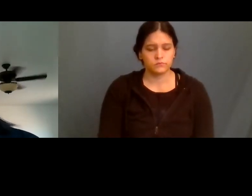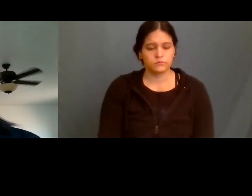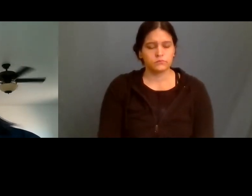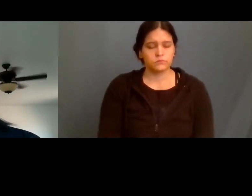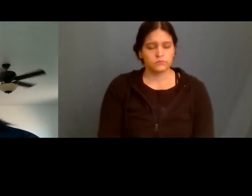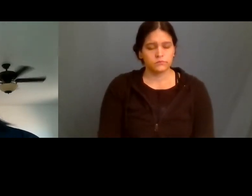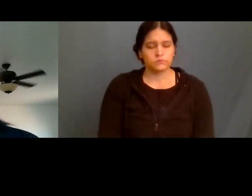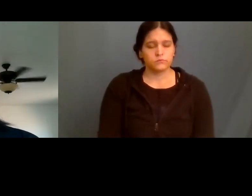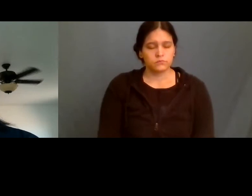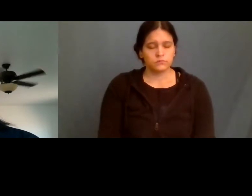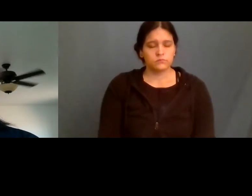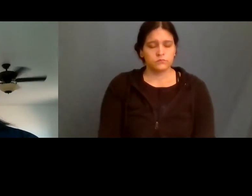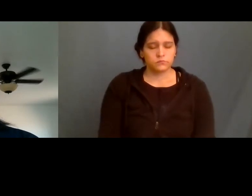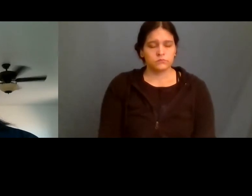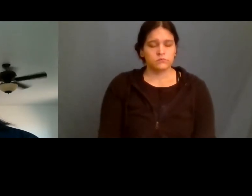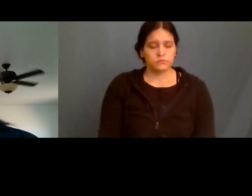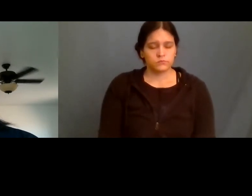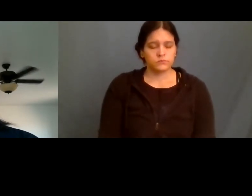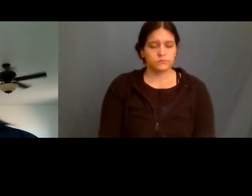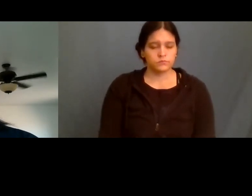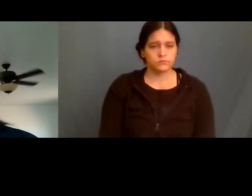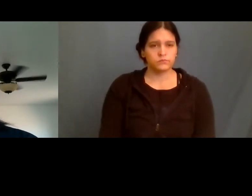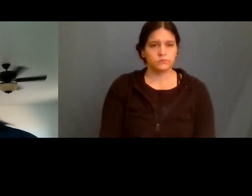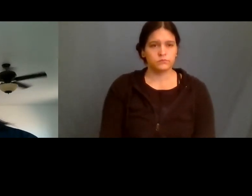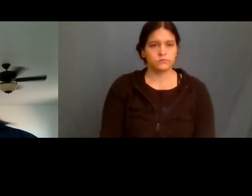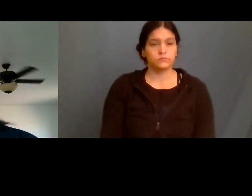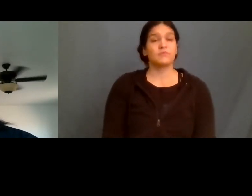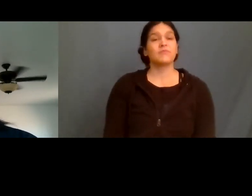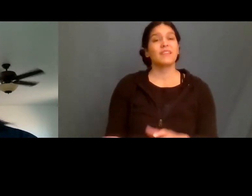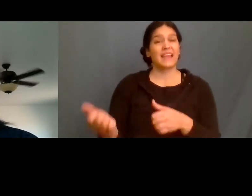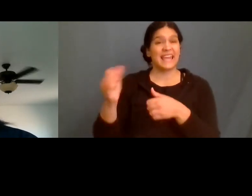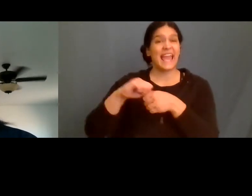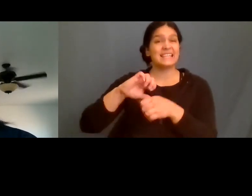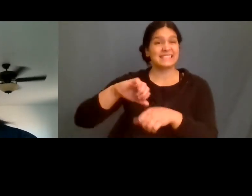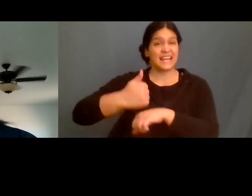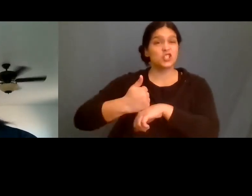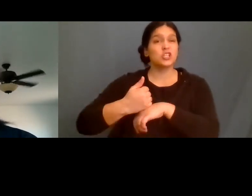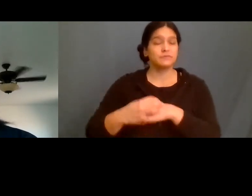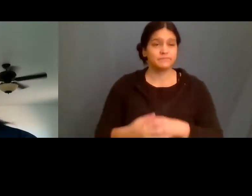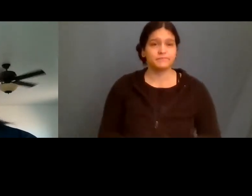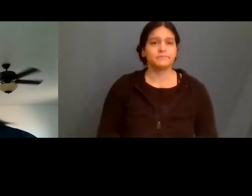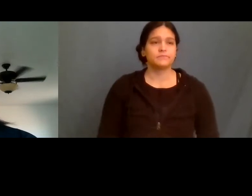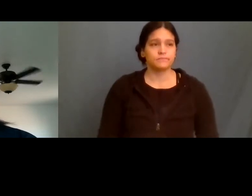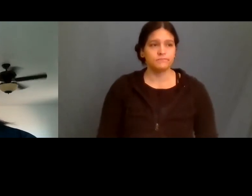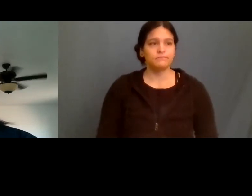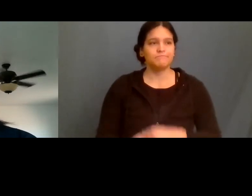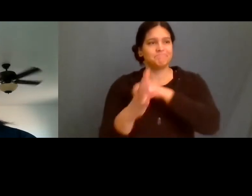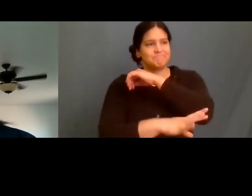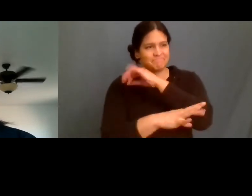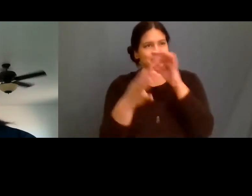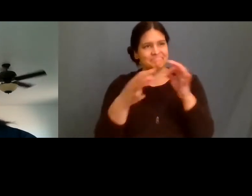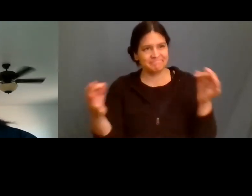Dovish Beta has an old gas station, she did be taught in a car. Ned or that little pony had